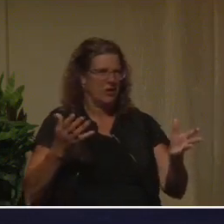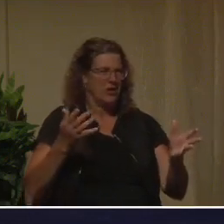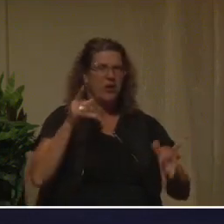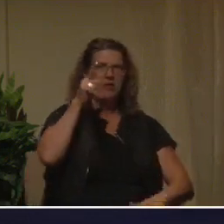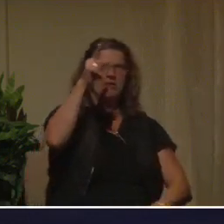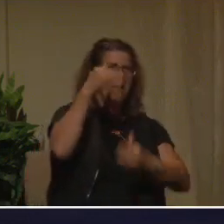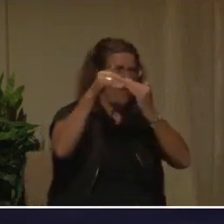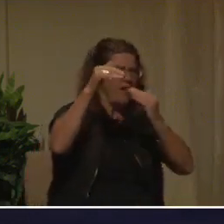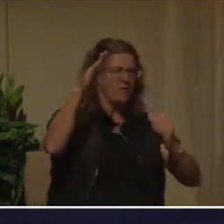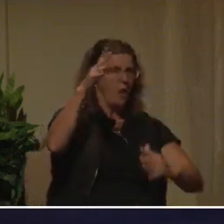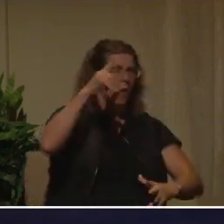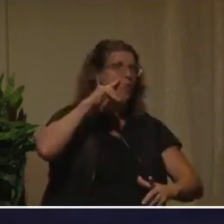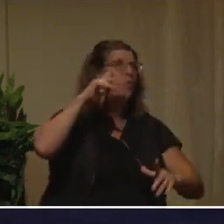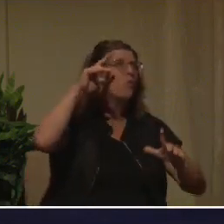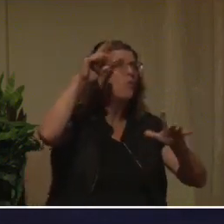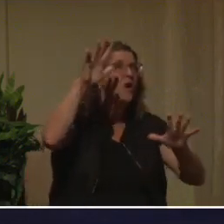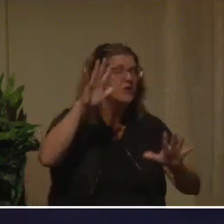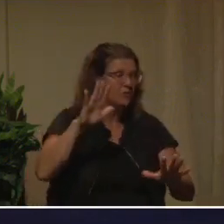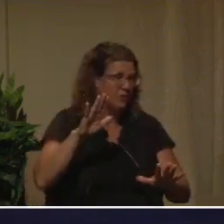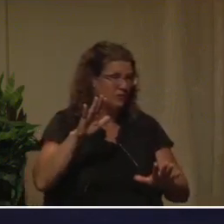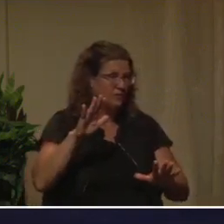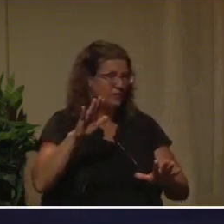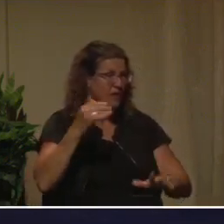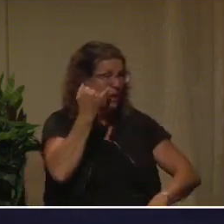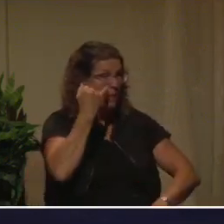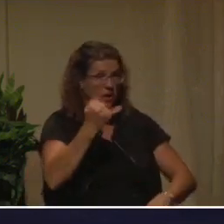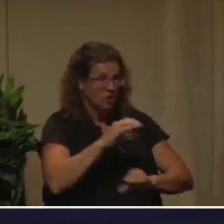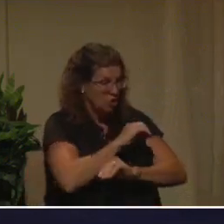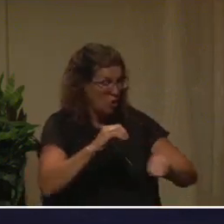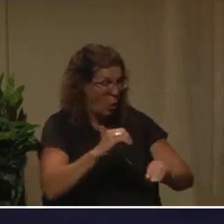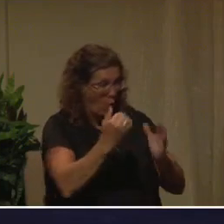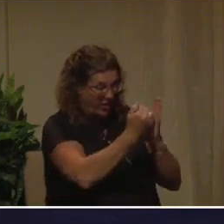thing in the long run, right?